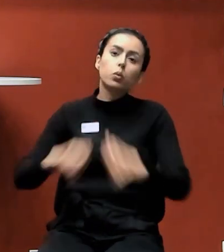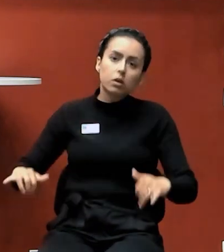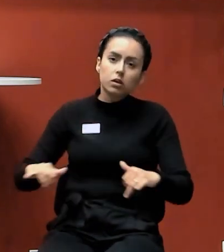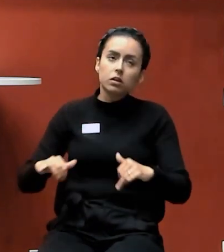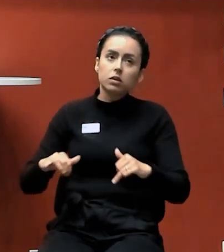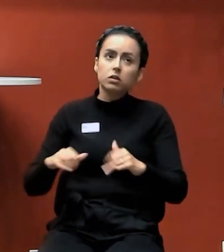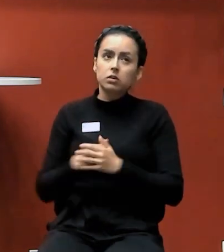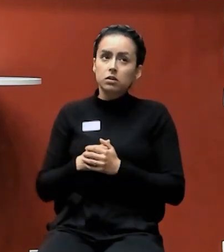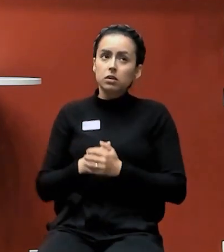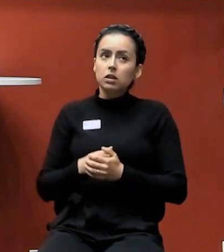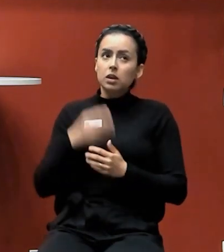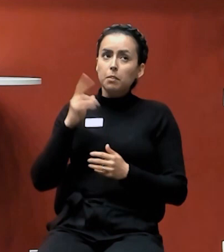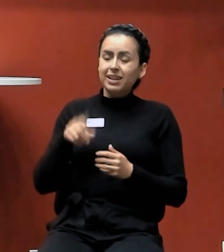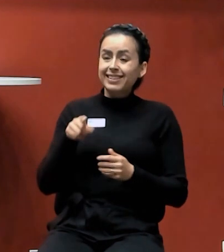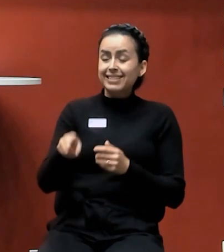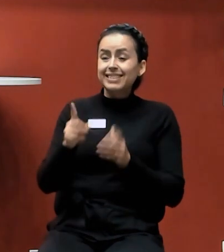That in that moment,